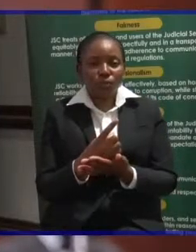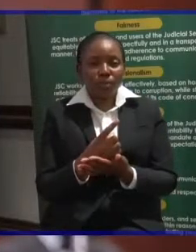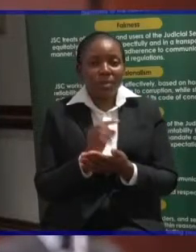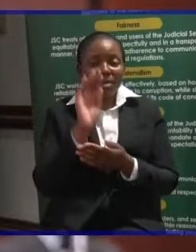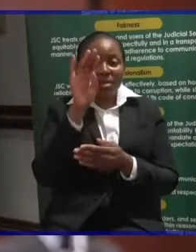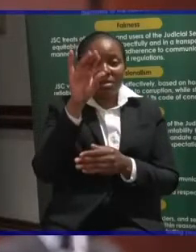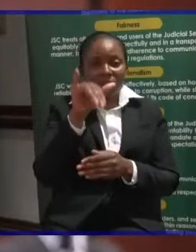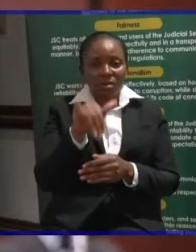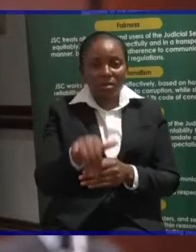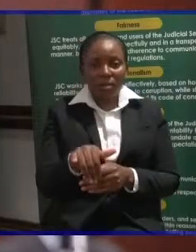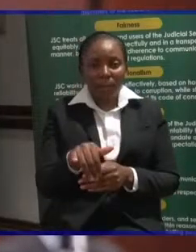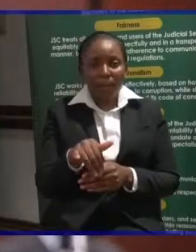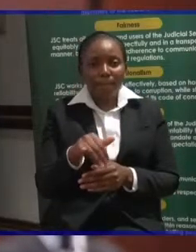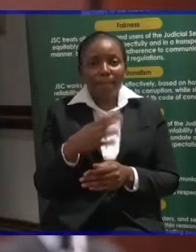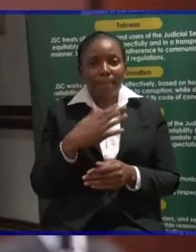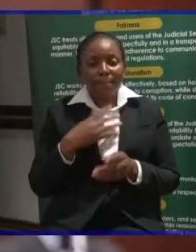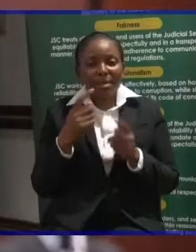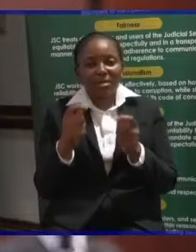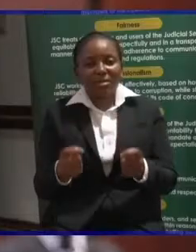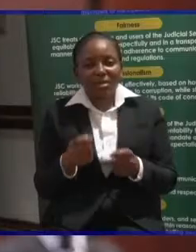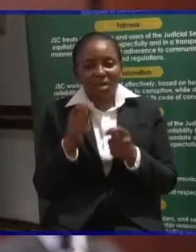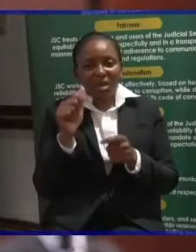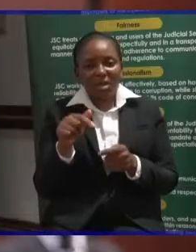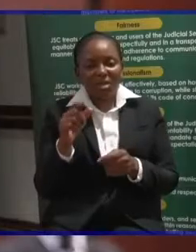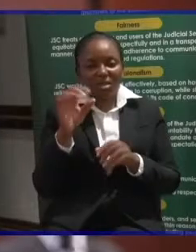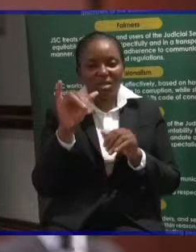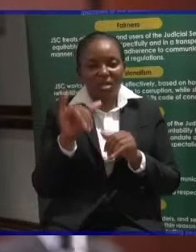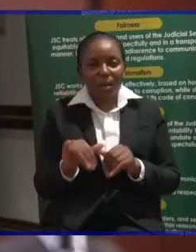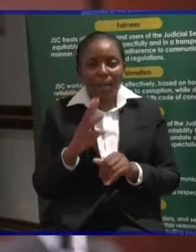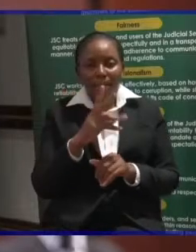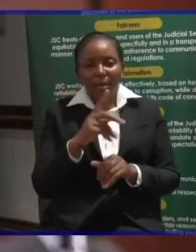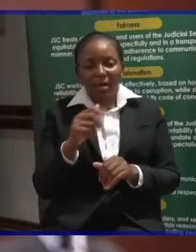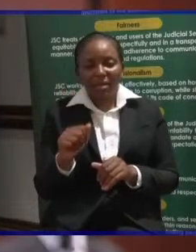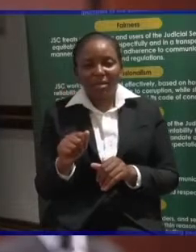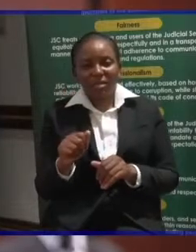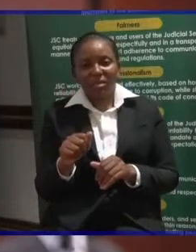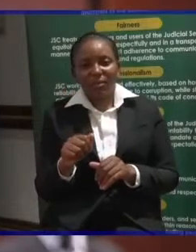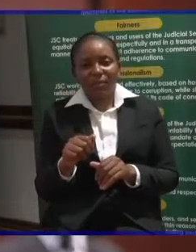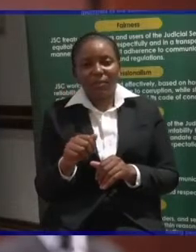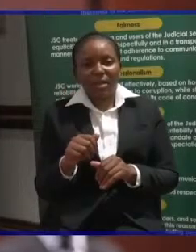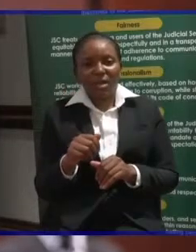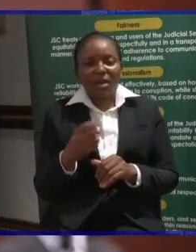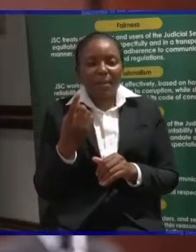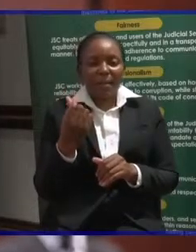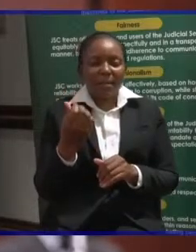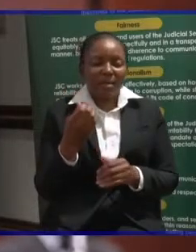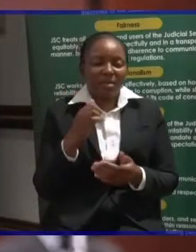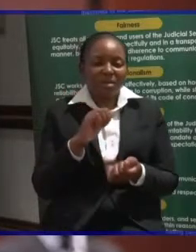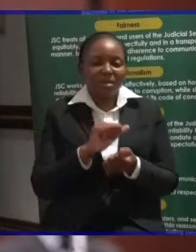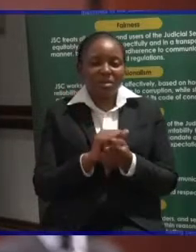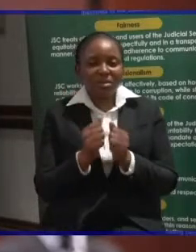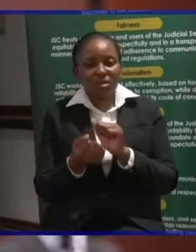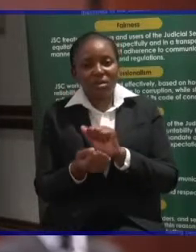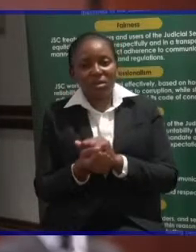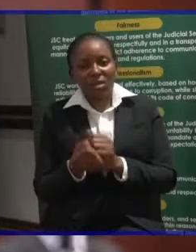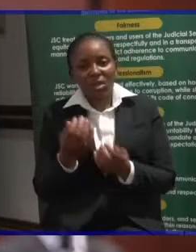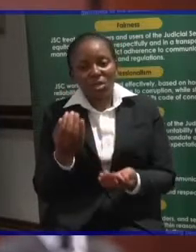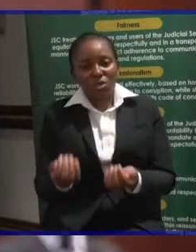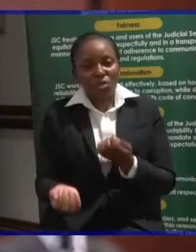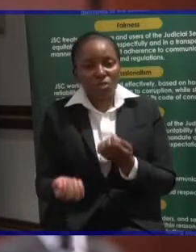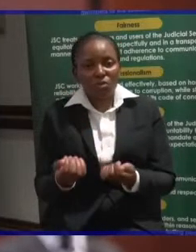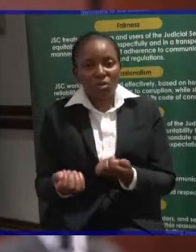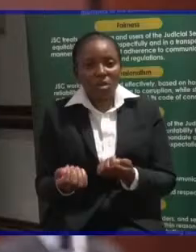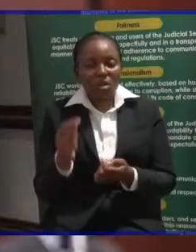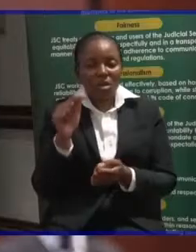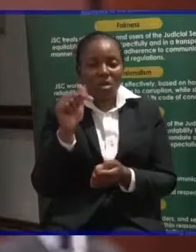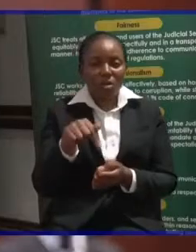next year. I tried to do it this year, but I was also constrained with finances for my children who are now